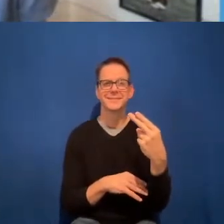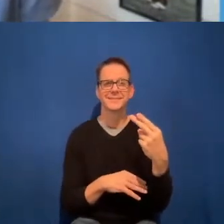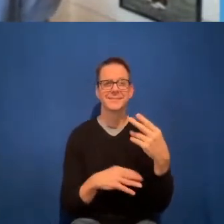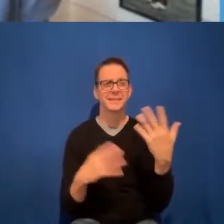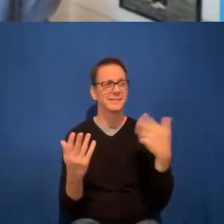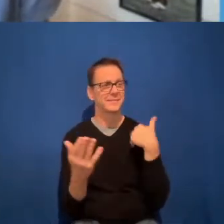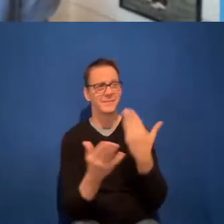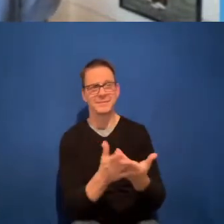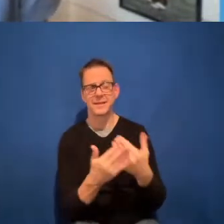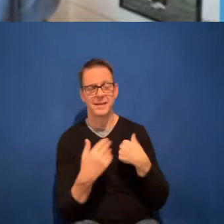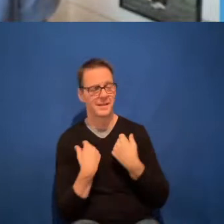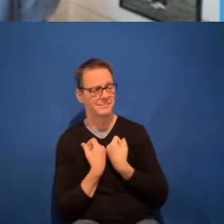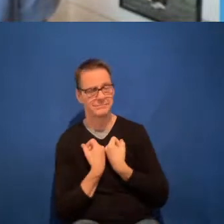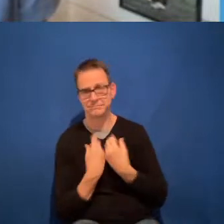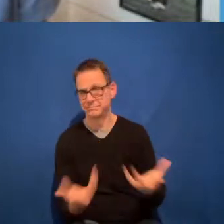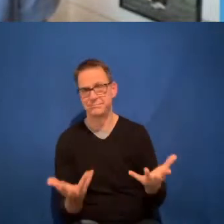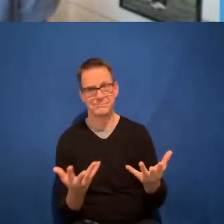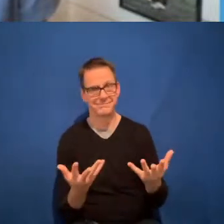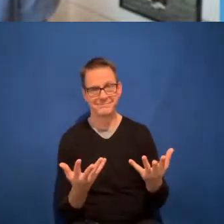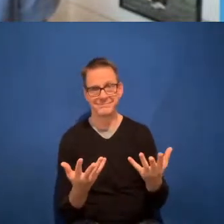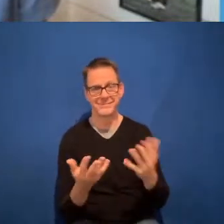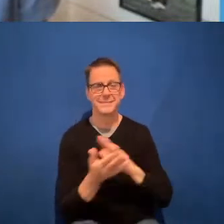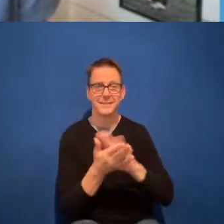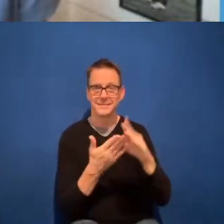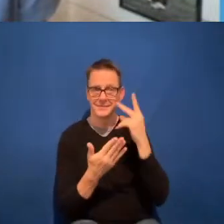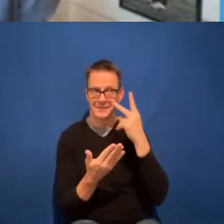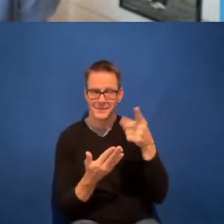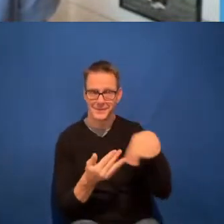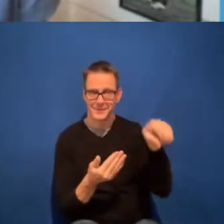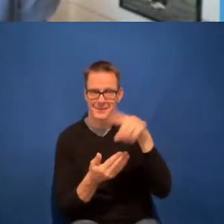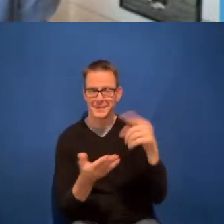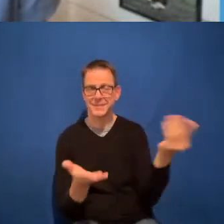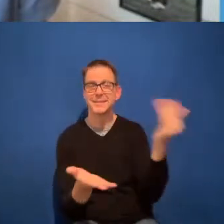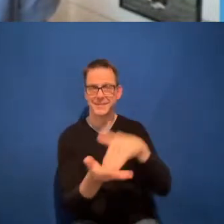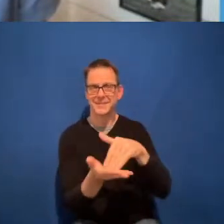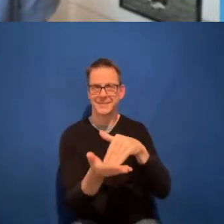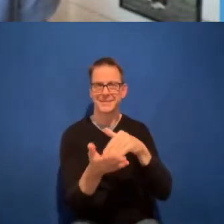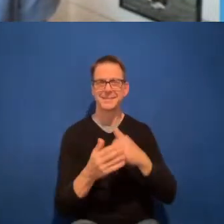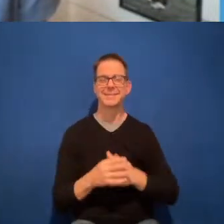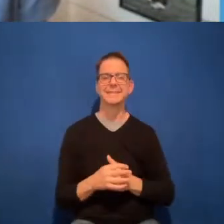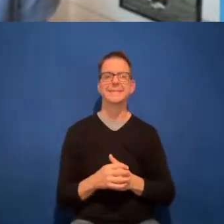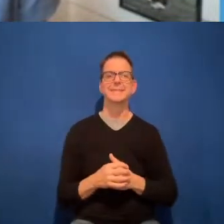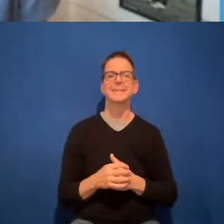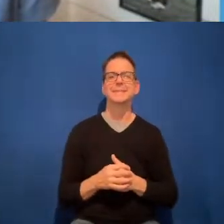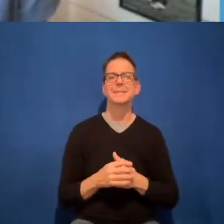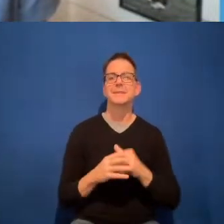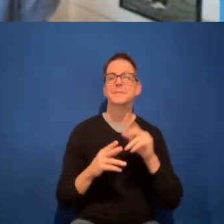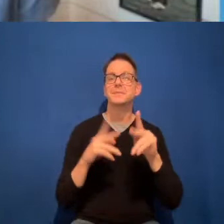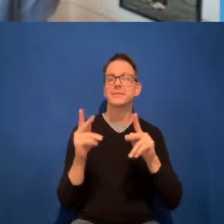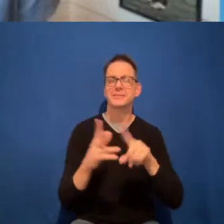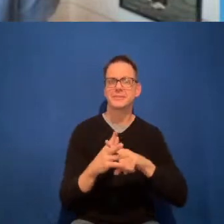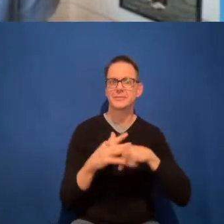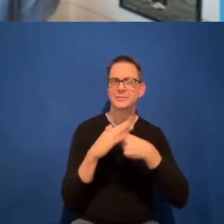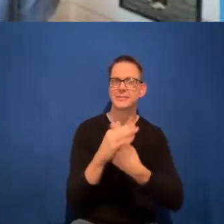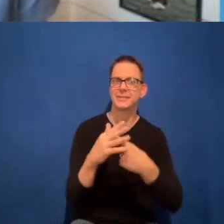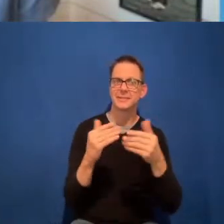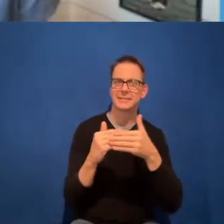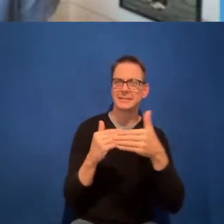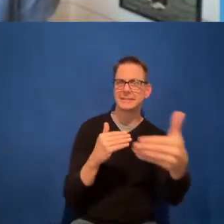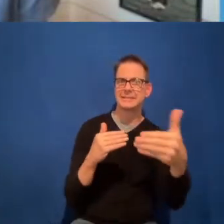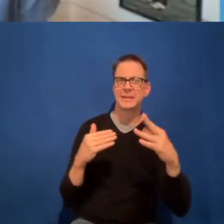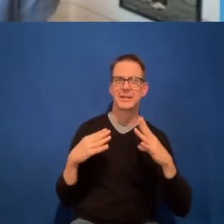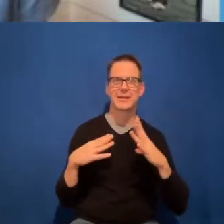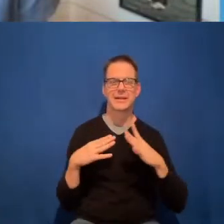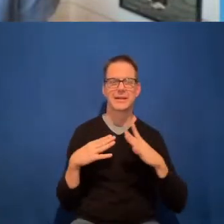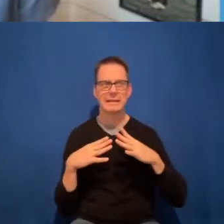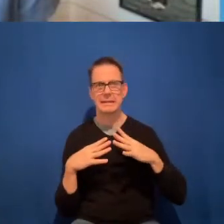is lovely to see. So yeah, as folks are going into that holiday season and they are